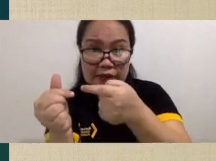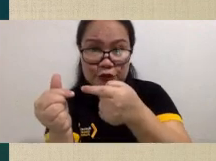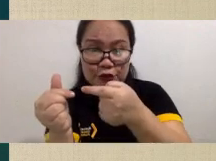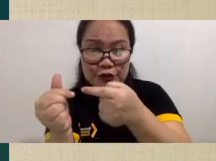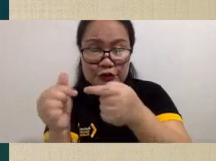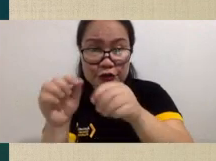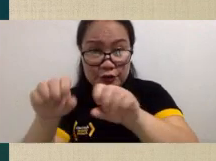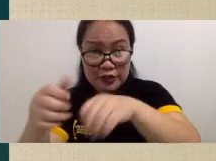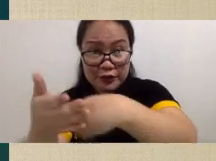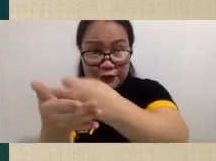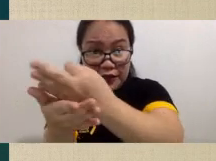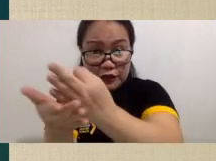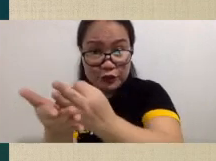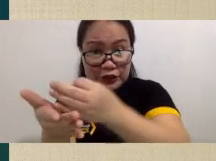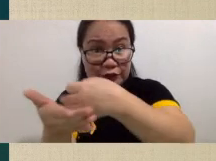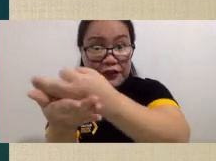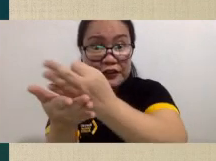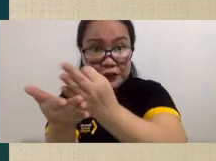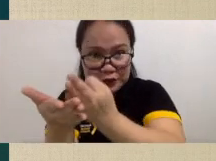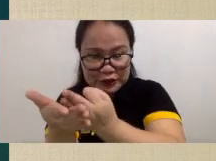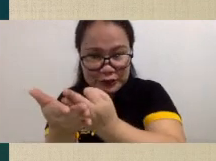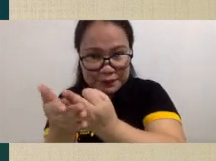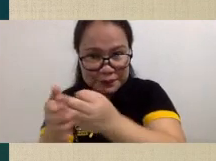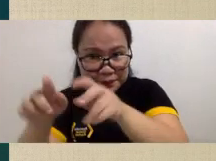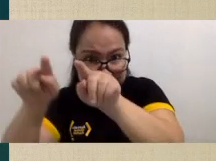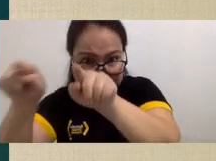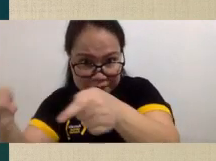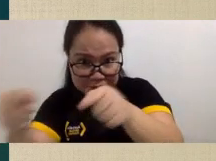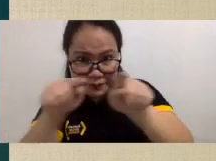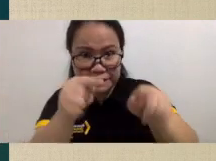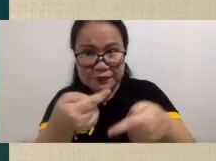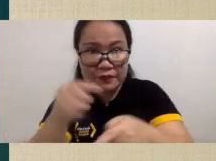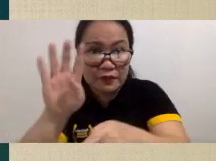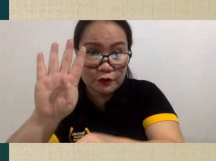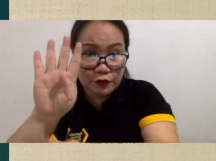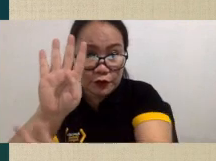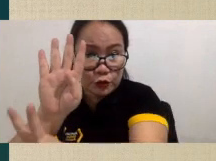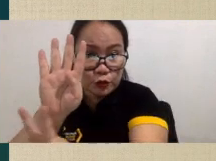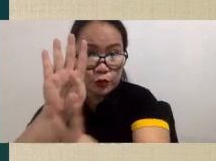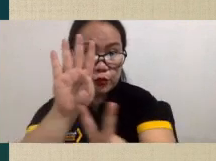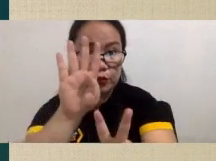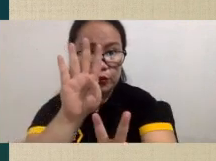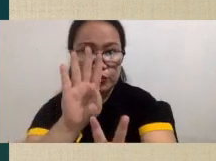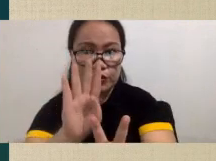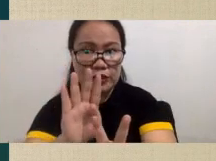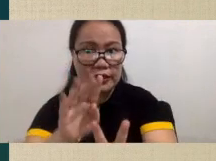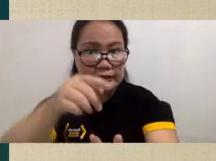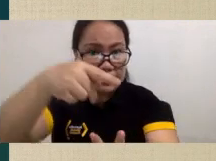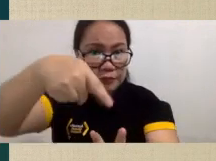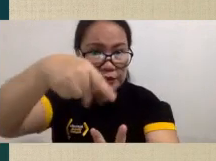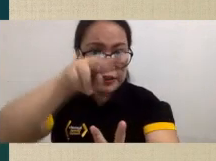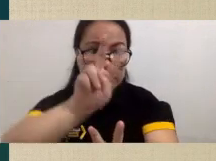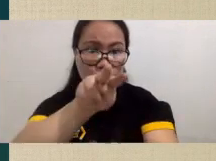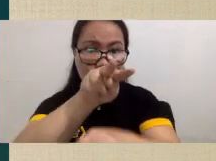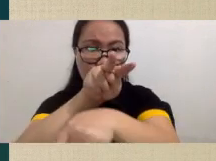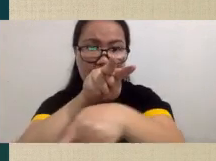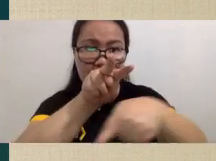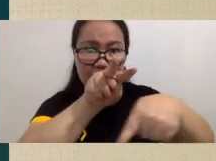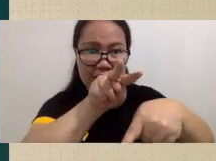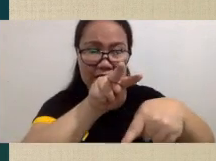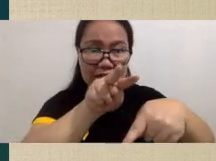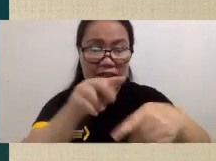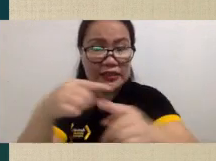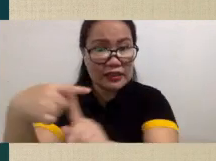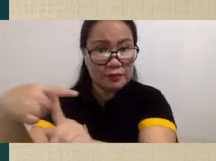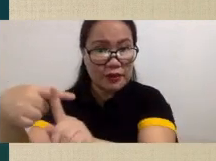16. Plus 4p squared, ita-times natin siya. And then p raised to 2 times raised to 2, so that